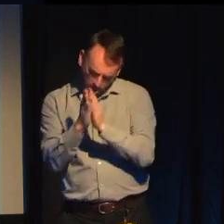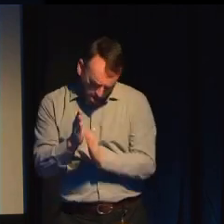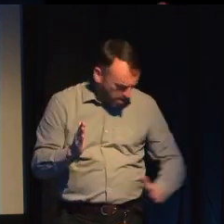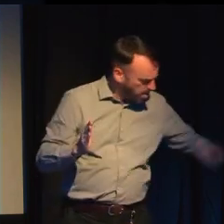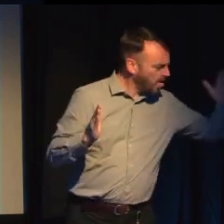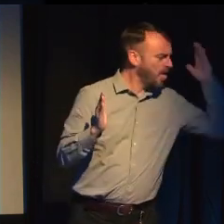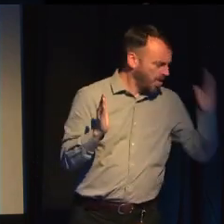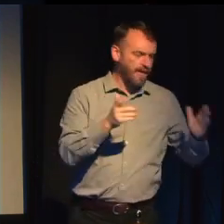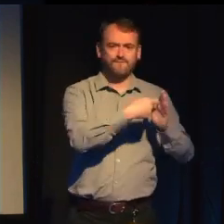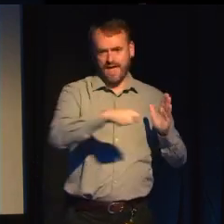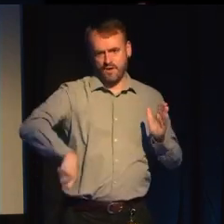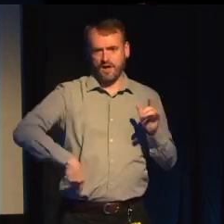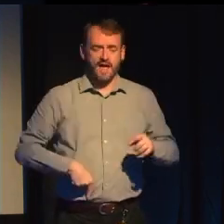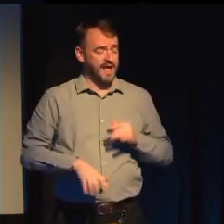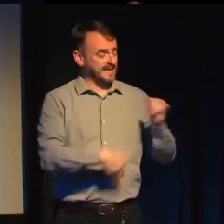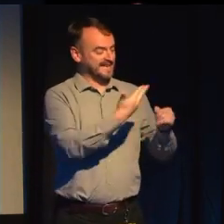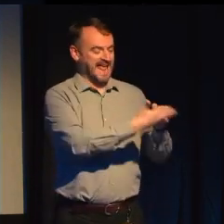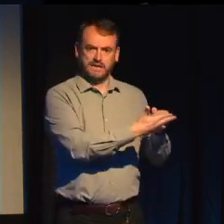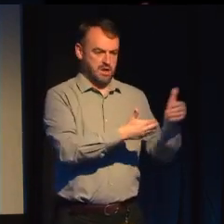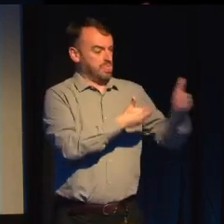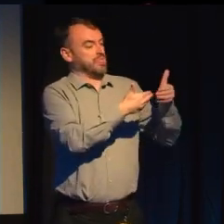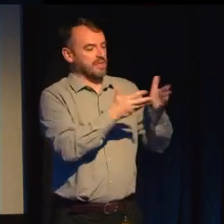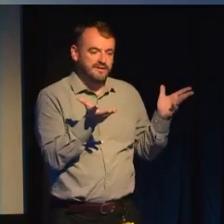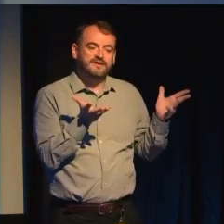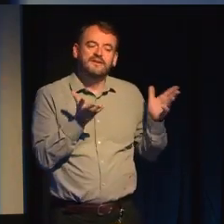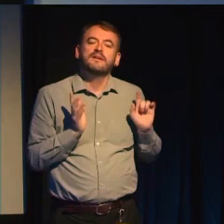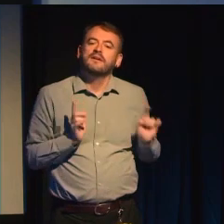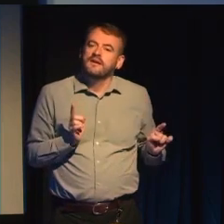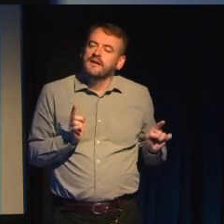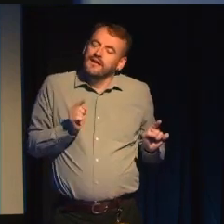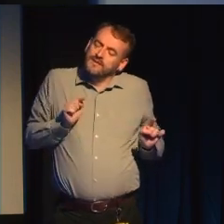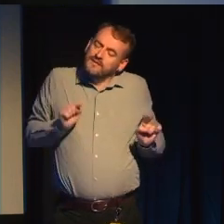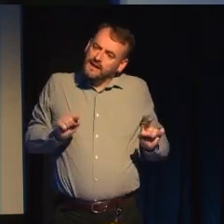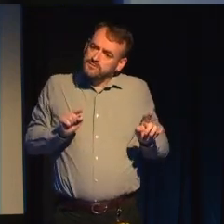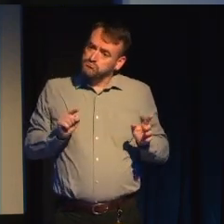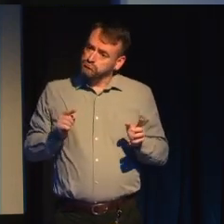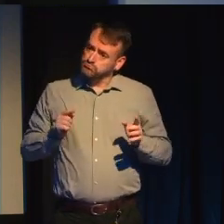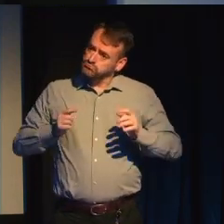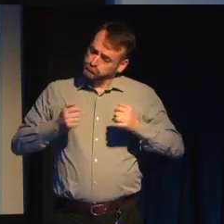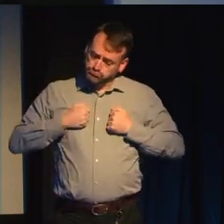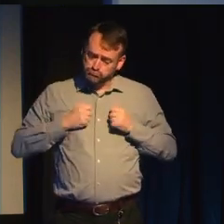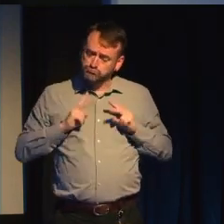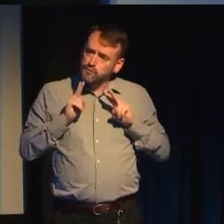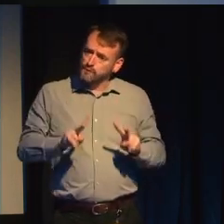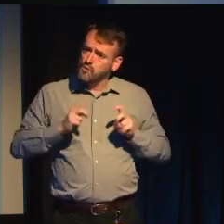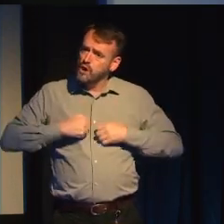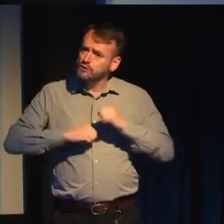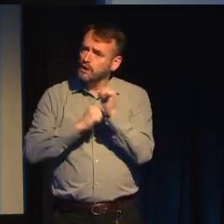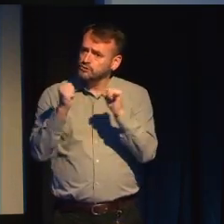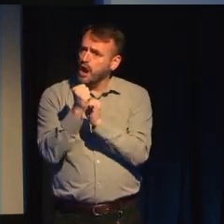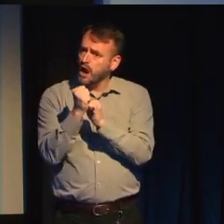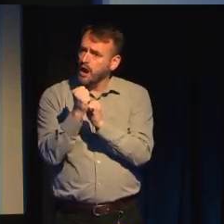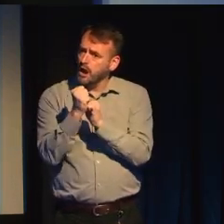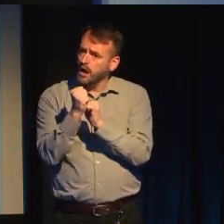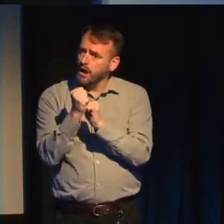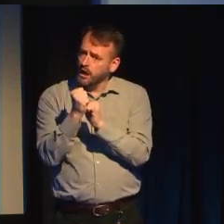I think we have a lot to learn. So that's broadly the structure that we'll be following.